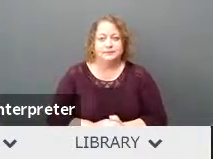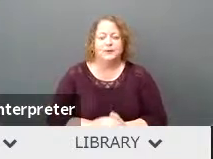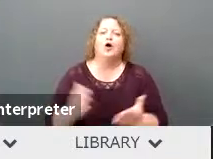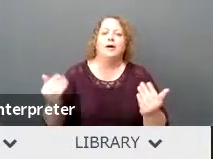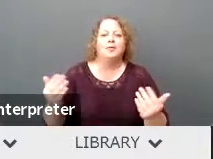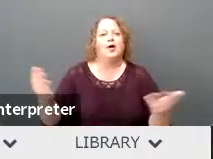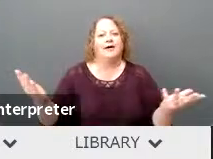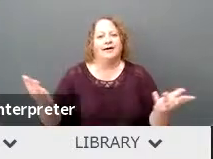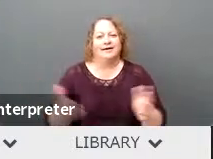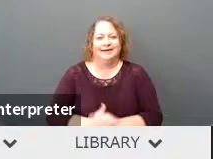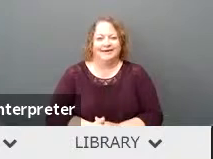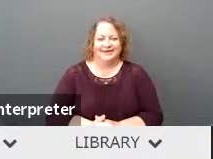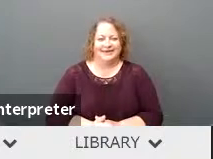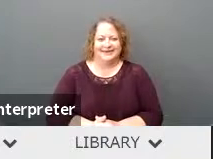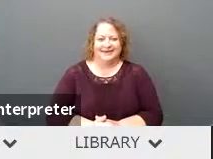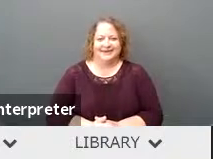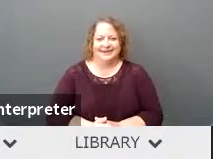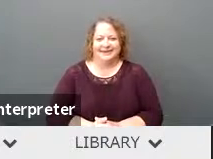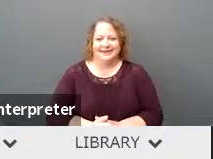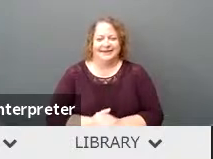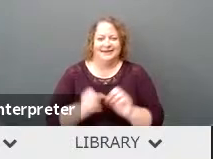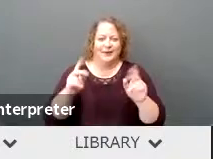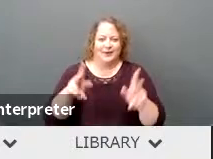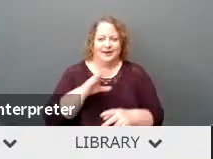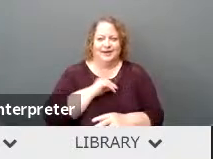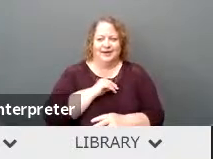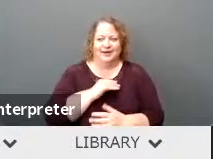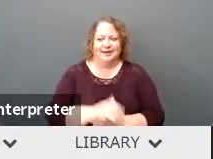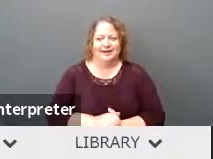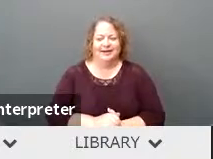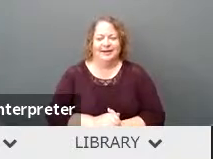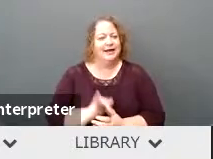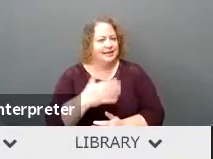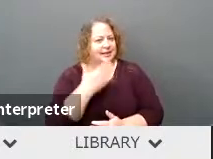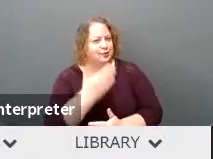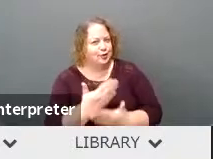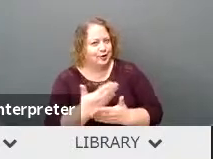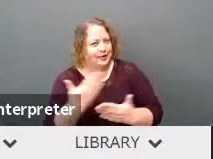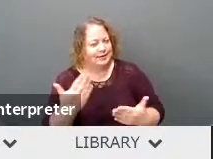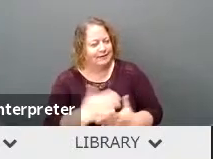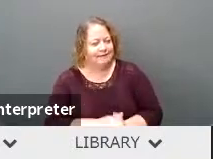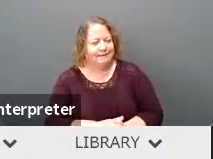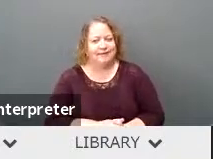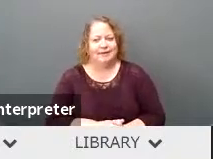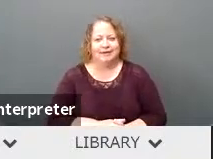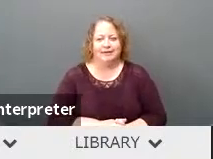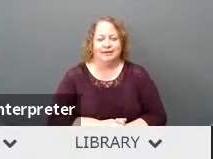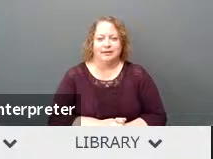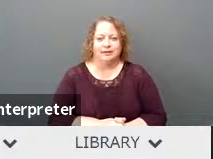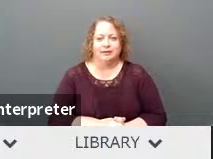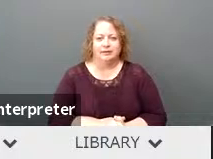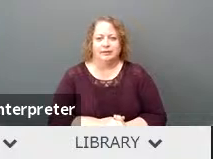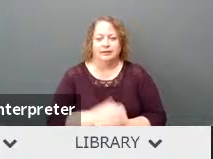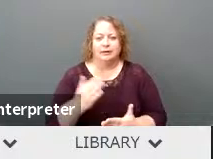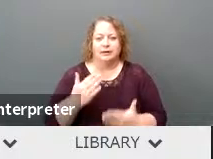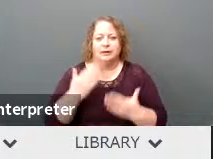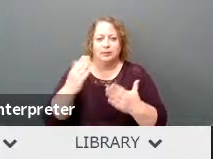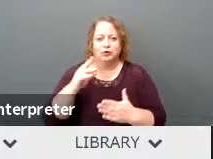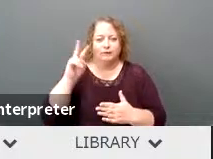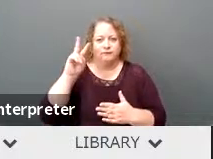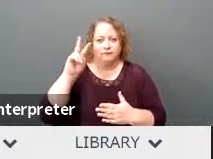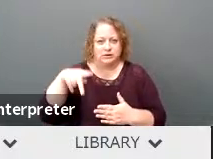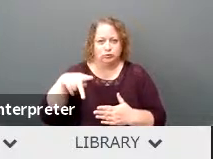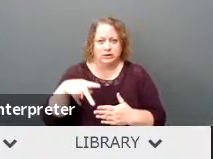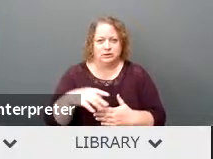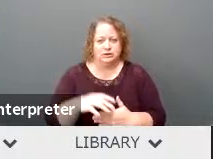Oh, come on, guys. All right. That's a good thing. Balance Okay. is good on that one. Election of vice president,